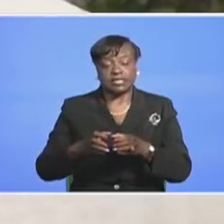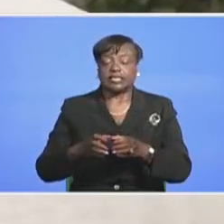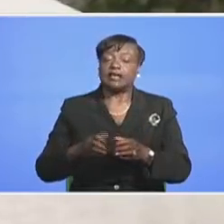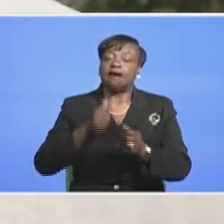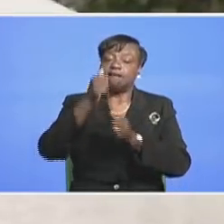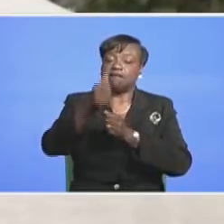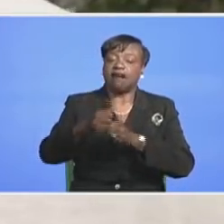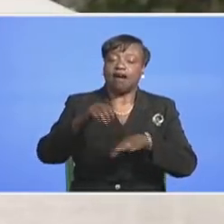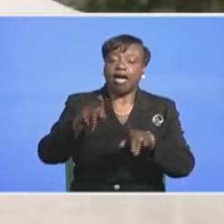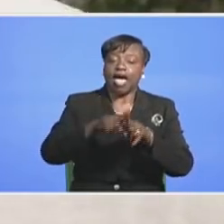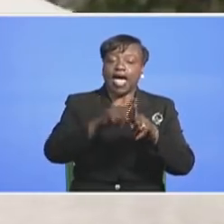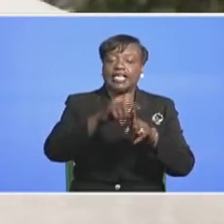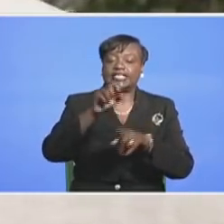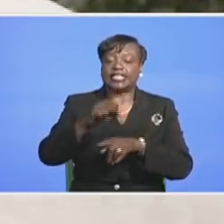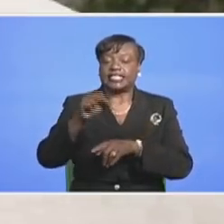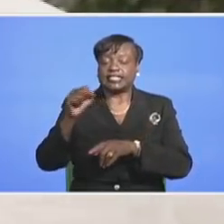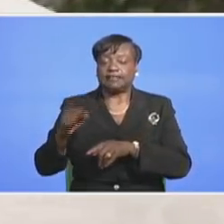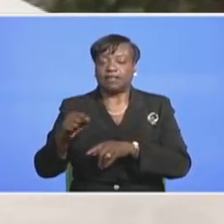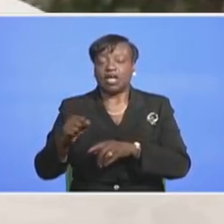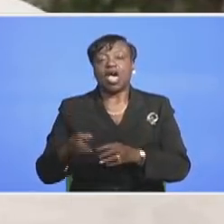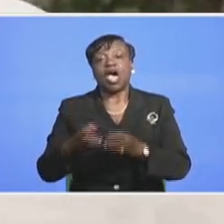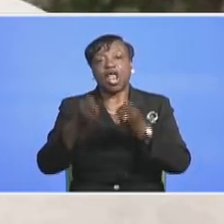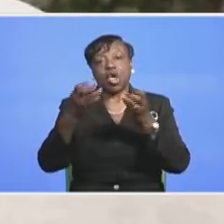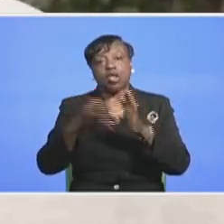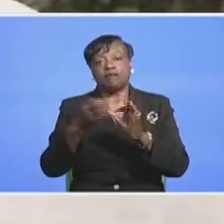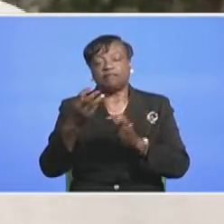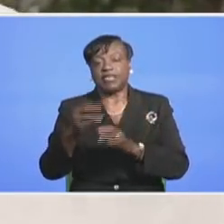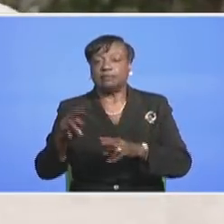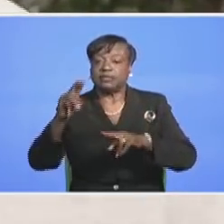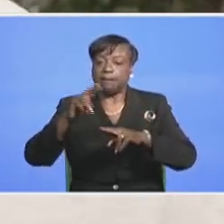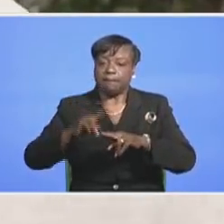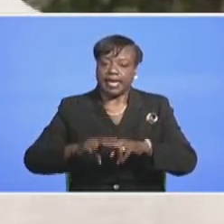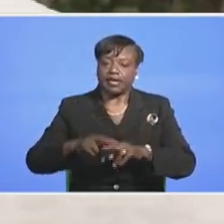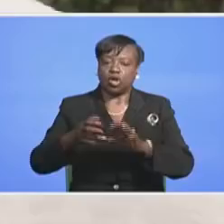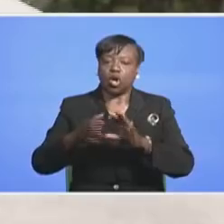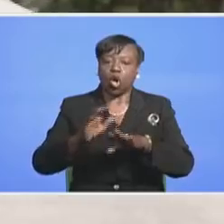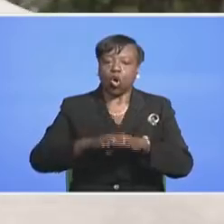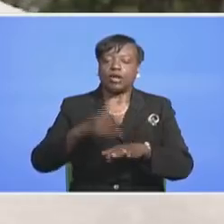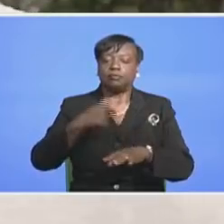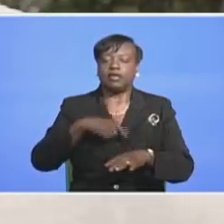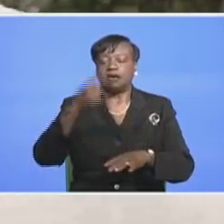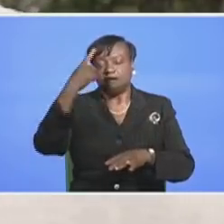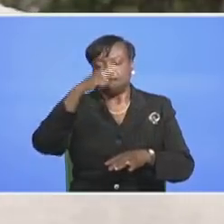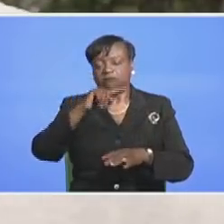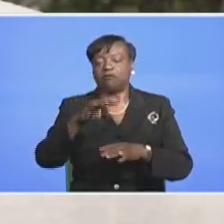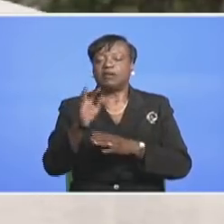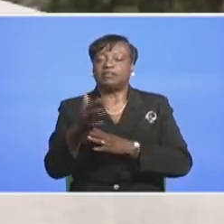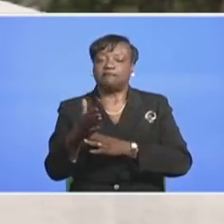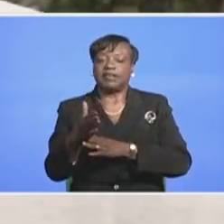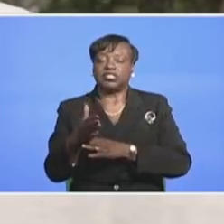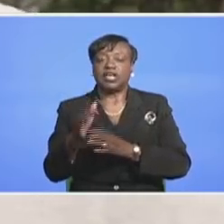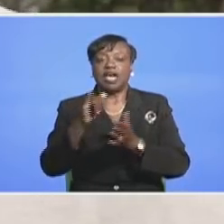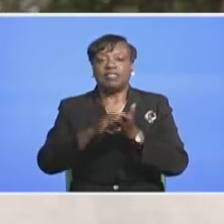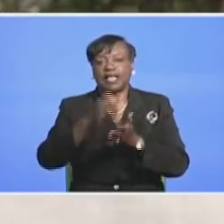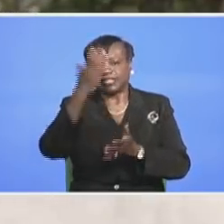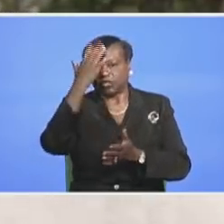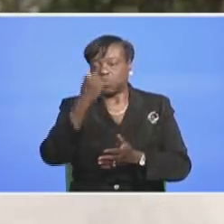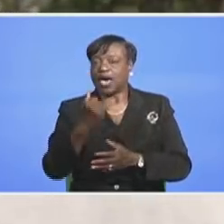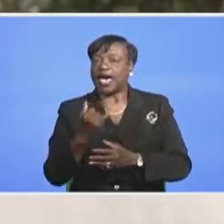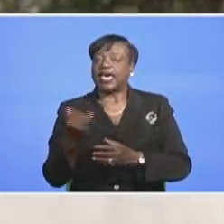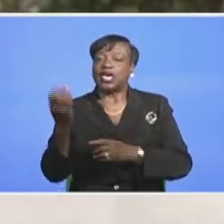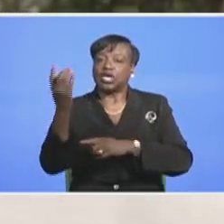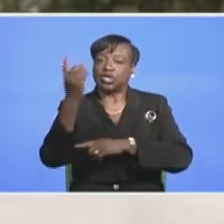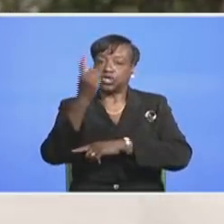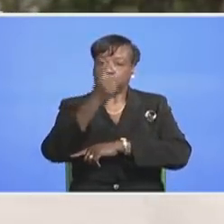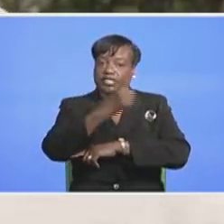and so a lot of them, they depend on me for these fish. And so that's why today I couldn't even sell